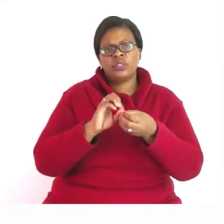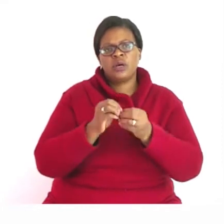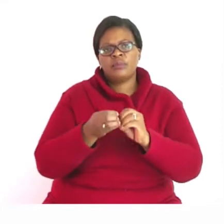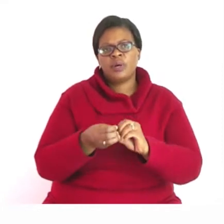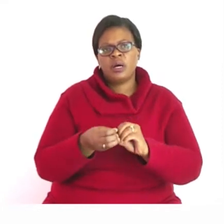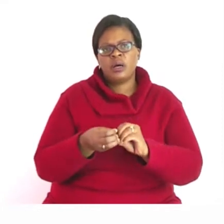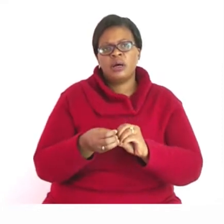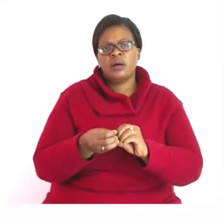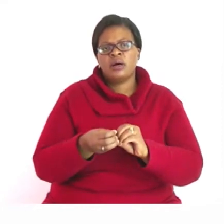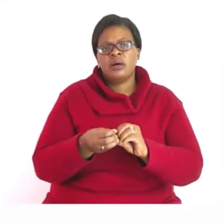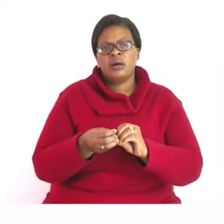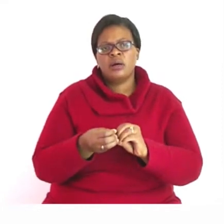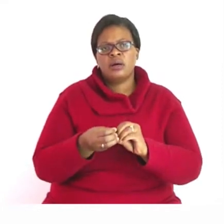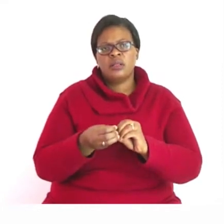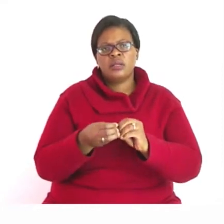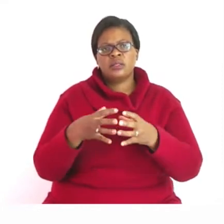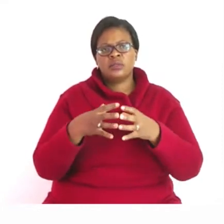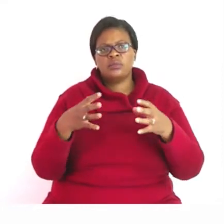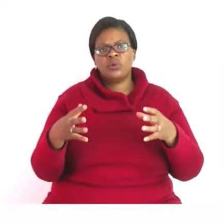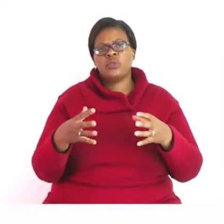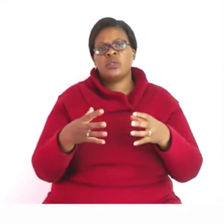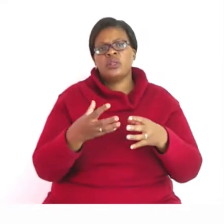for example, one in itself.